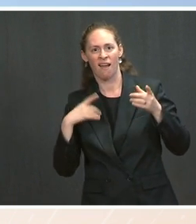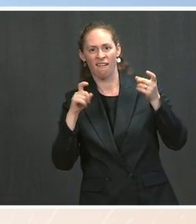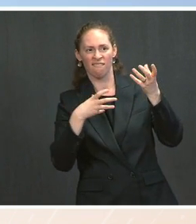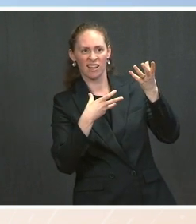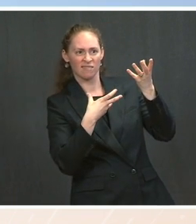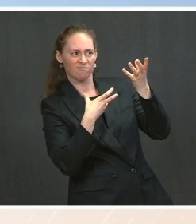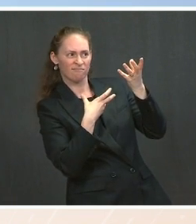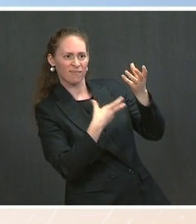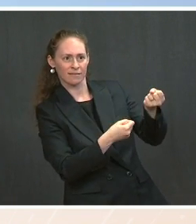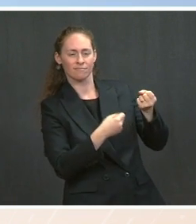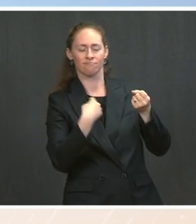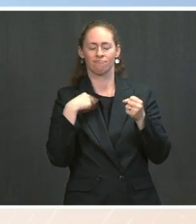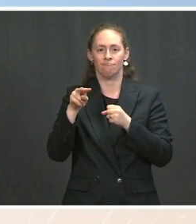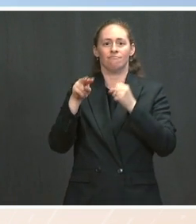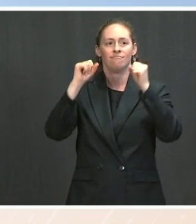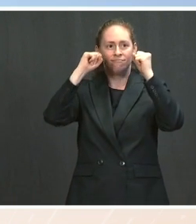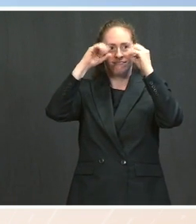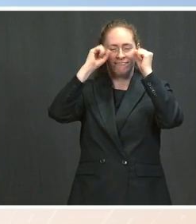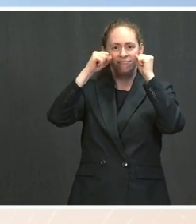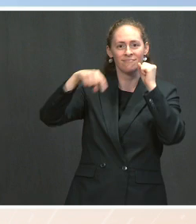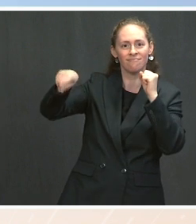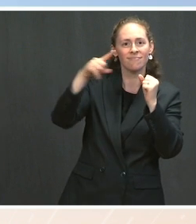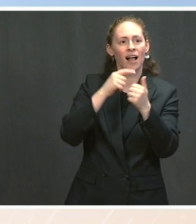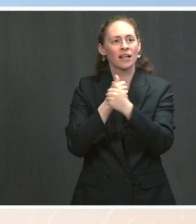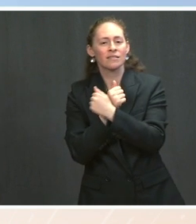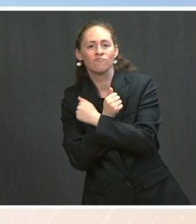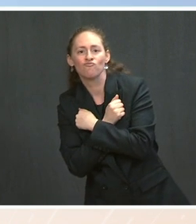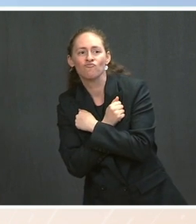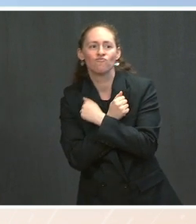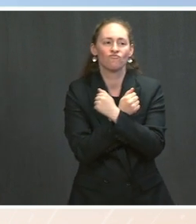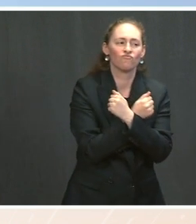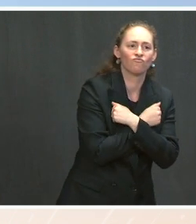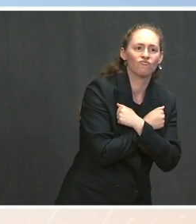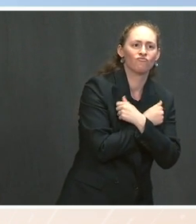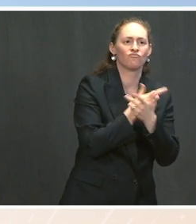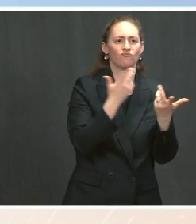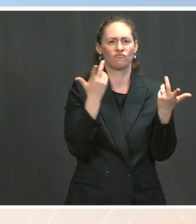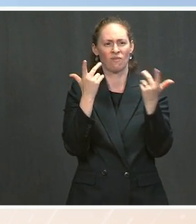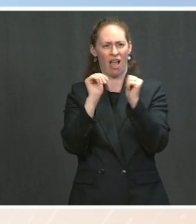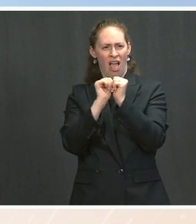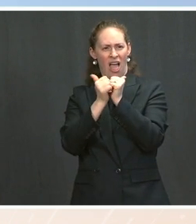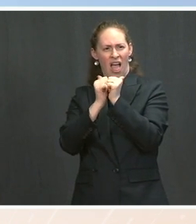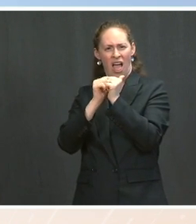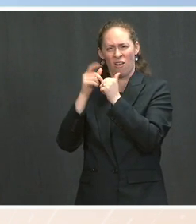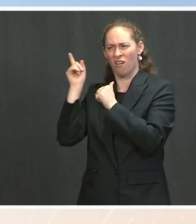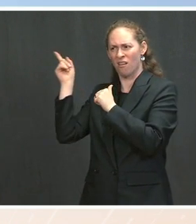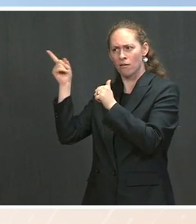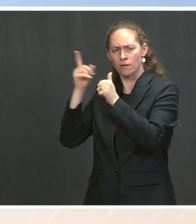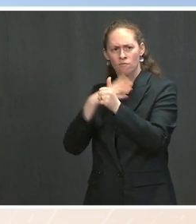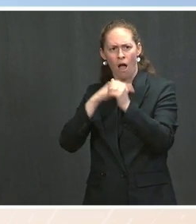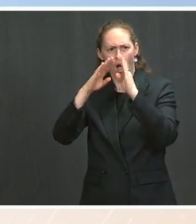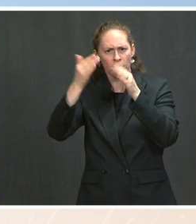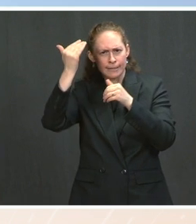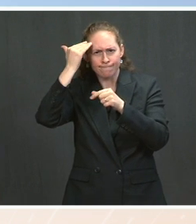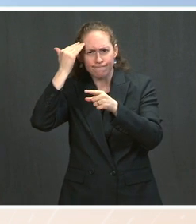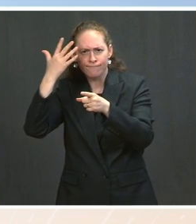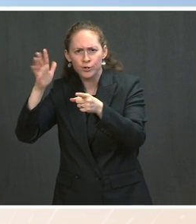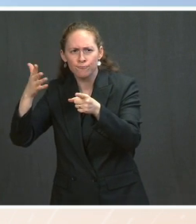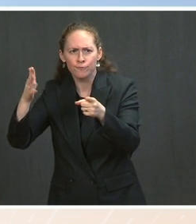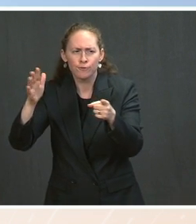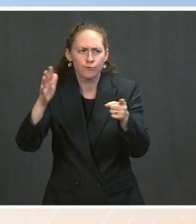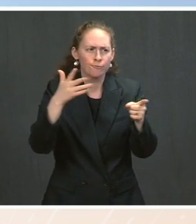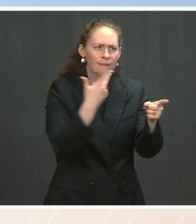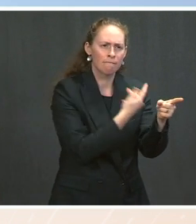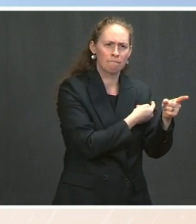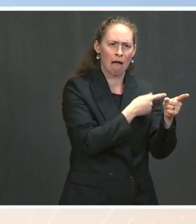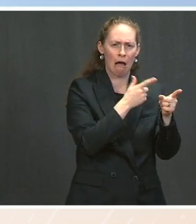assume kind of forthright from here. How is the White House tracking vaccinations beyond the folks who got vaccinated, God bless you, on TV, like